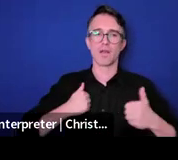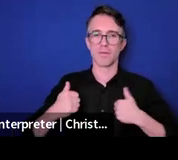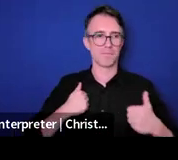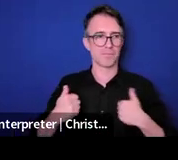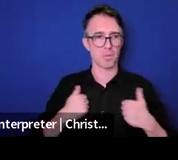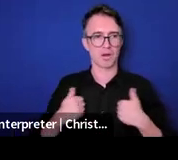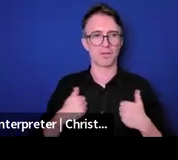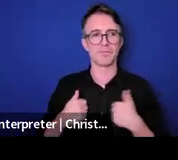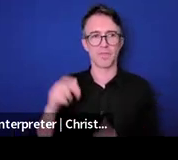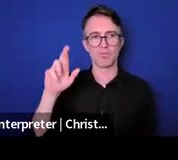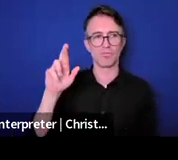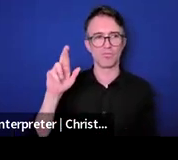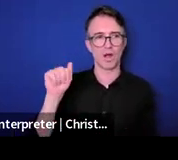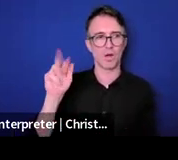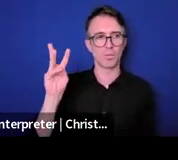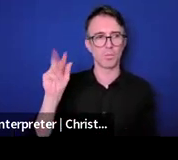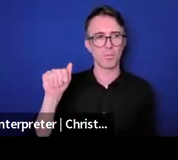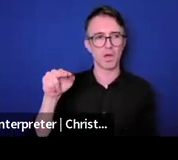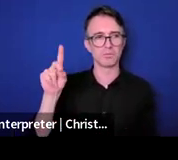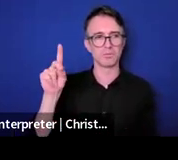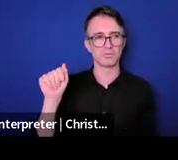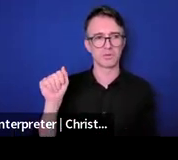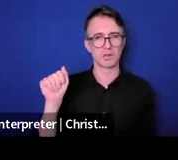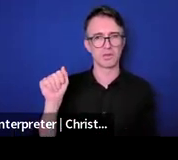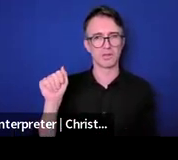okay, I thought we were going to Rwanda.